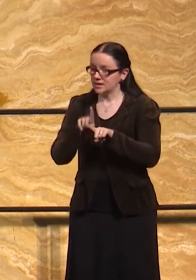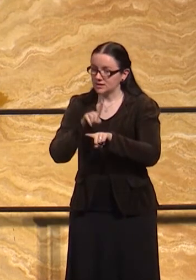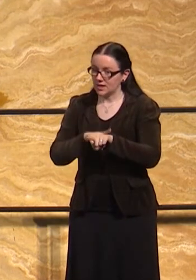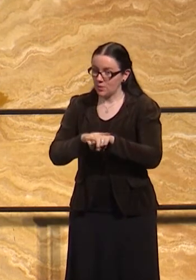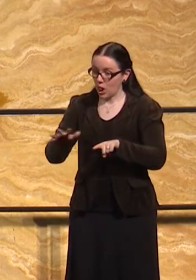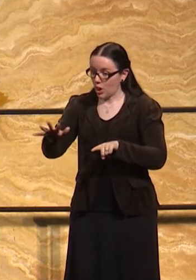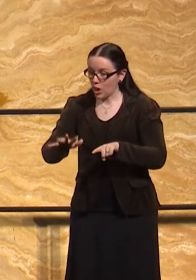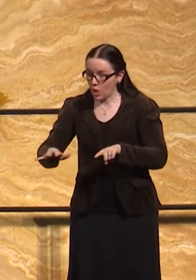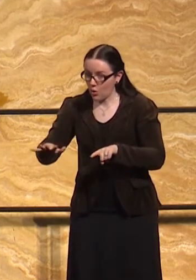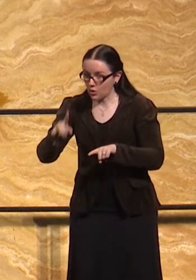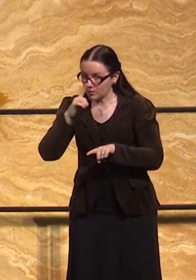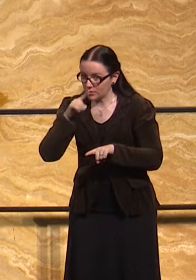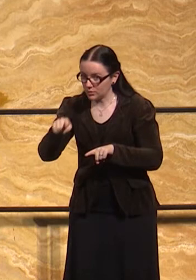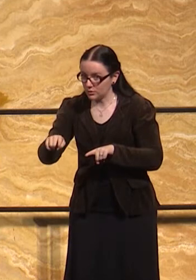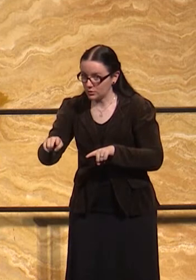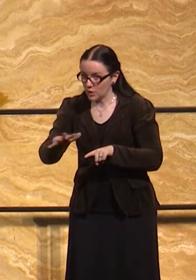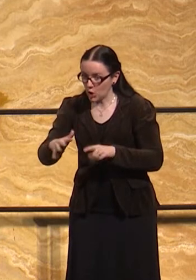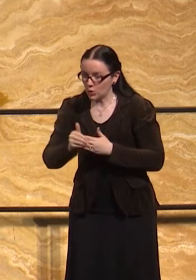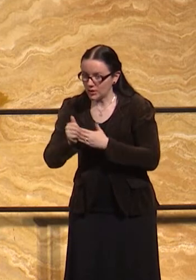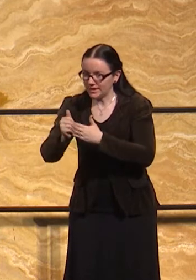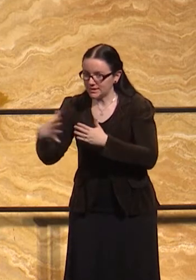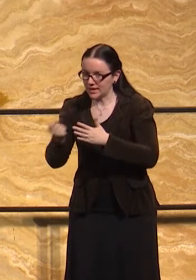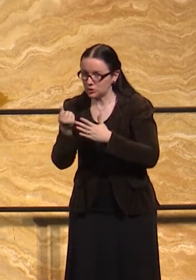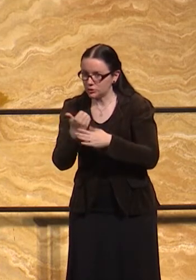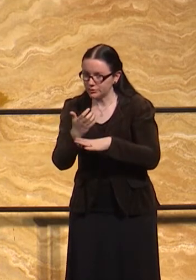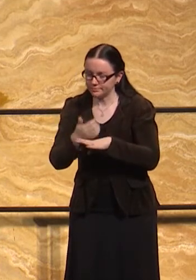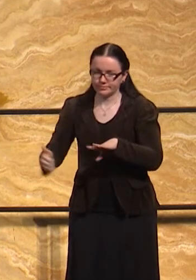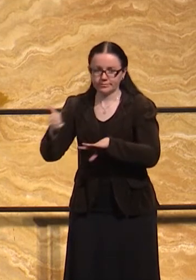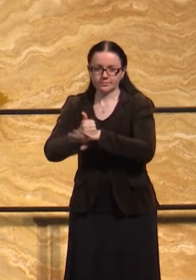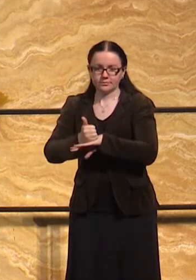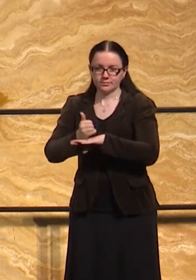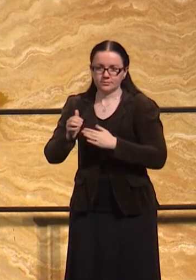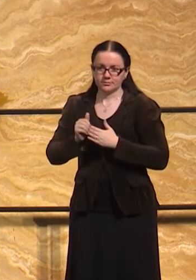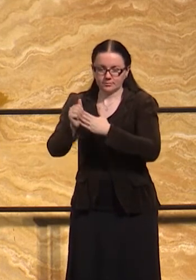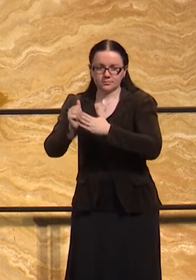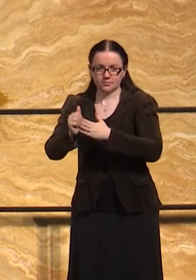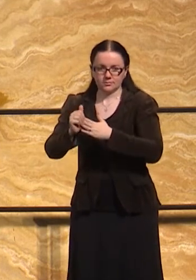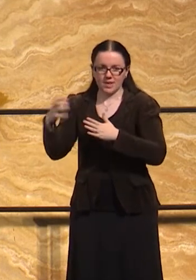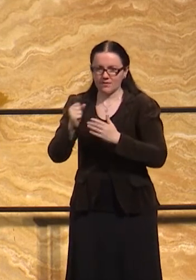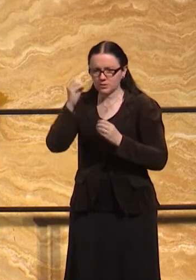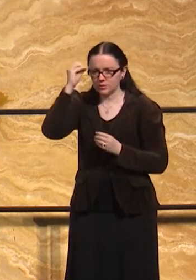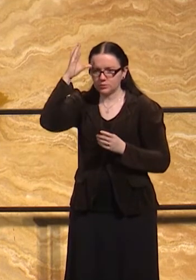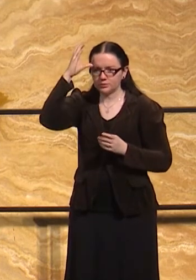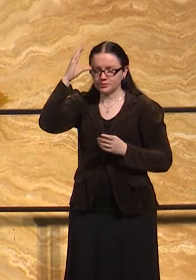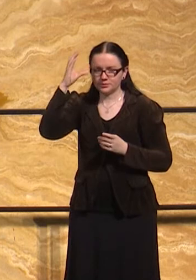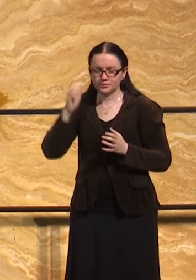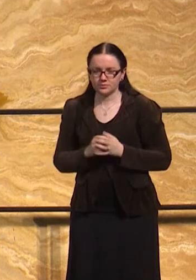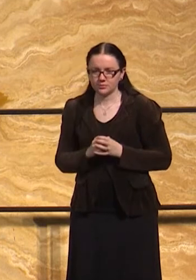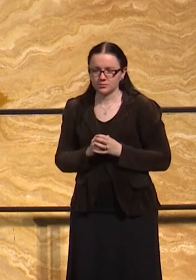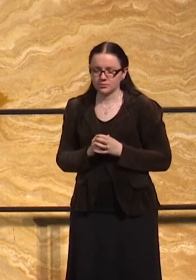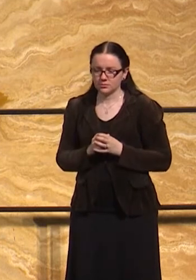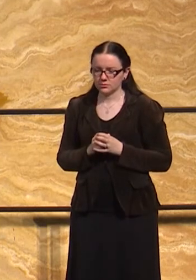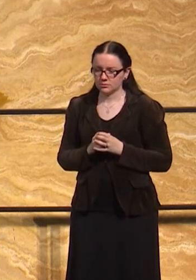local actors, local leaders had to take over and have to be wise. So it was the